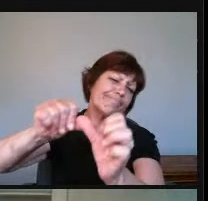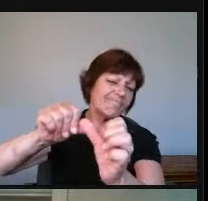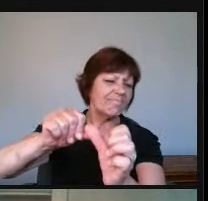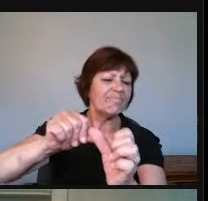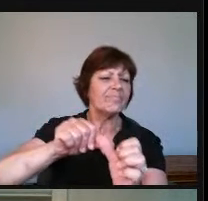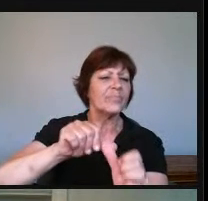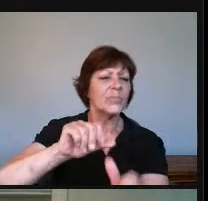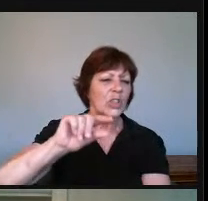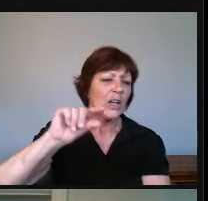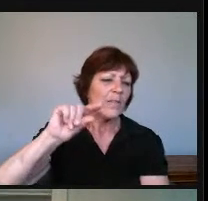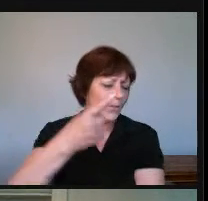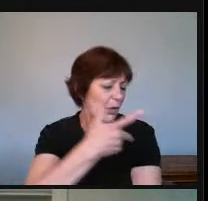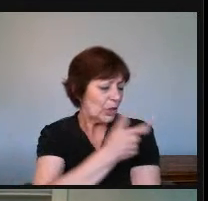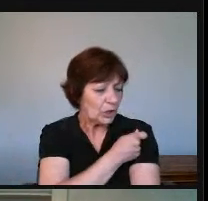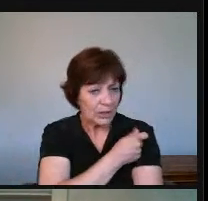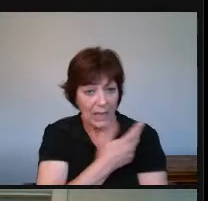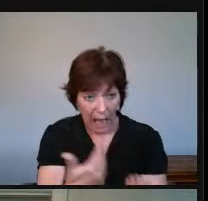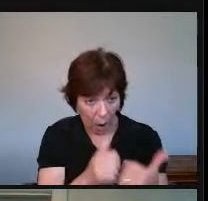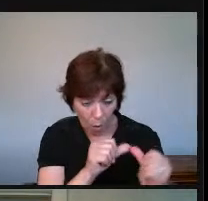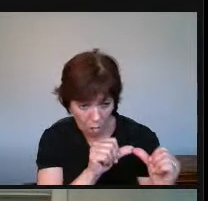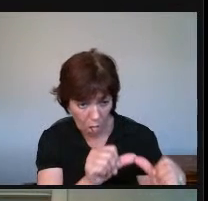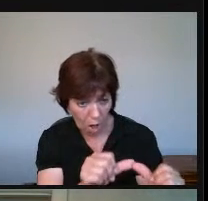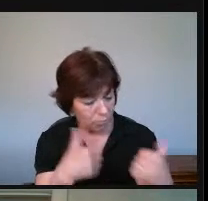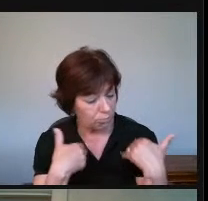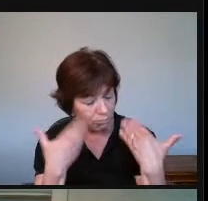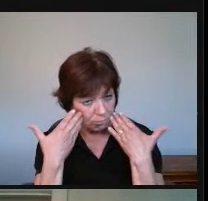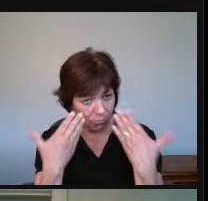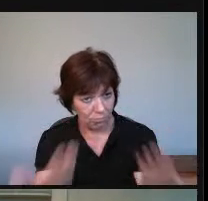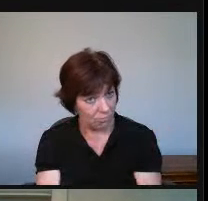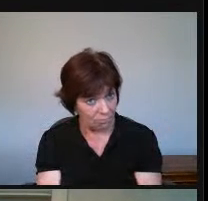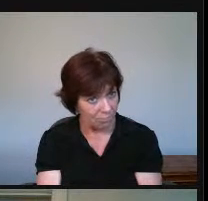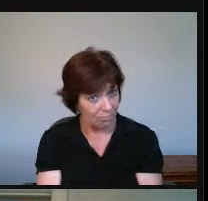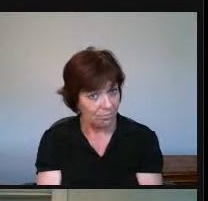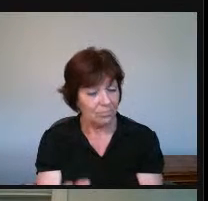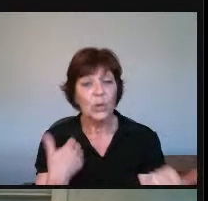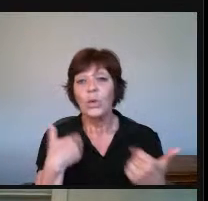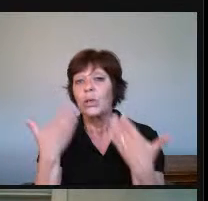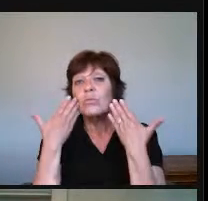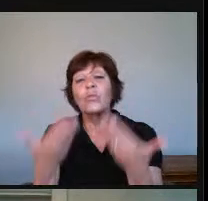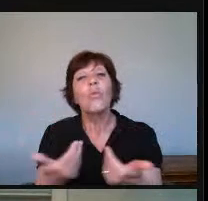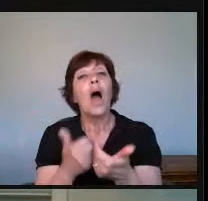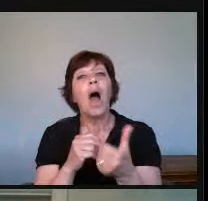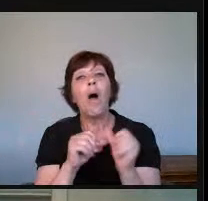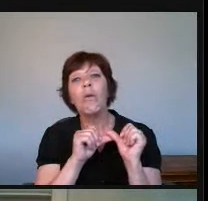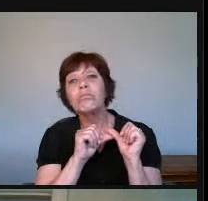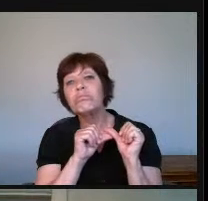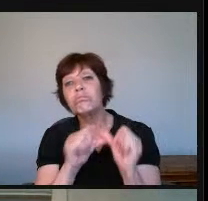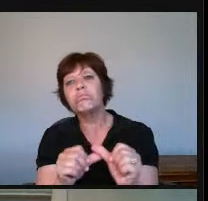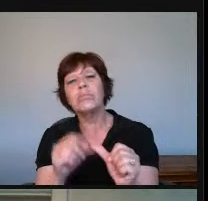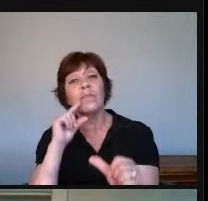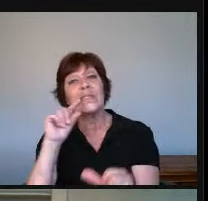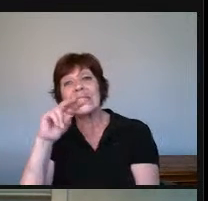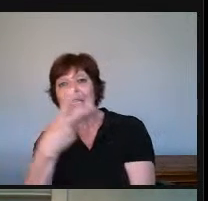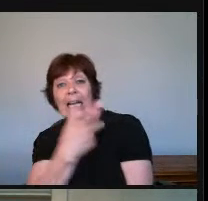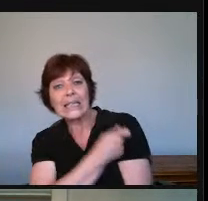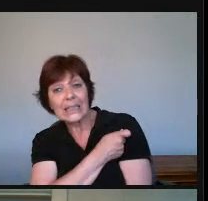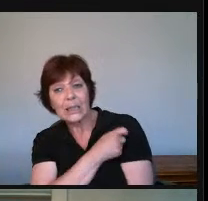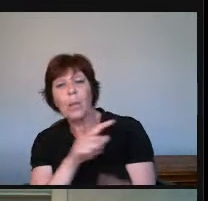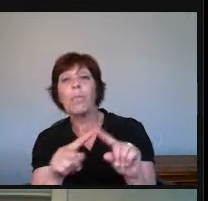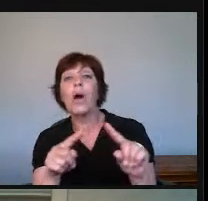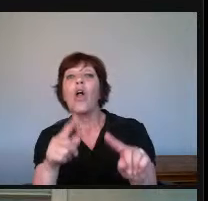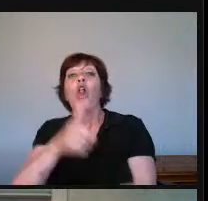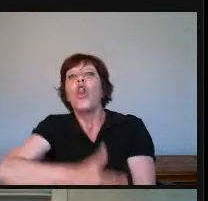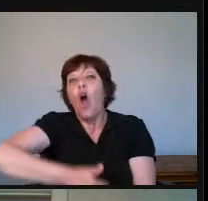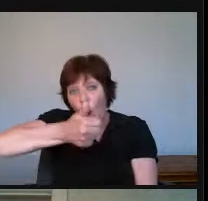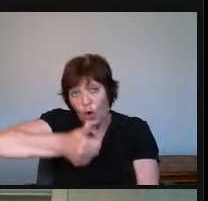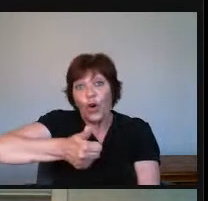the first dose, we don't know how long the immunity lasts. We don't know how long the immunity lasts from a second dose. We know that it lasts